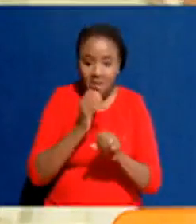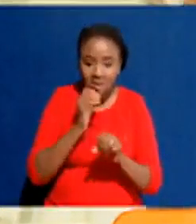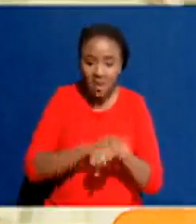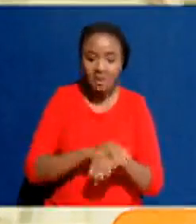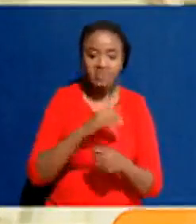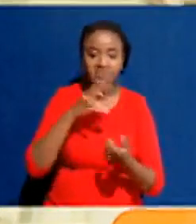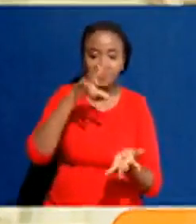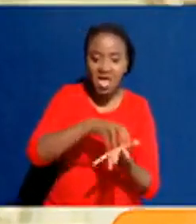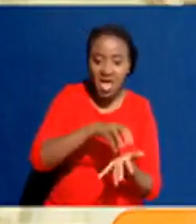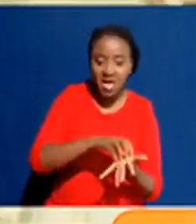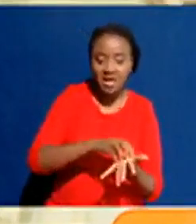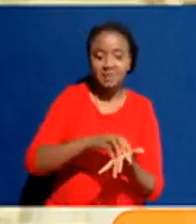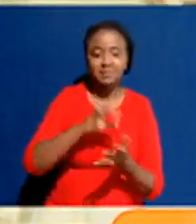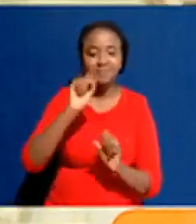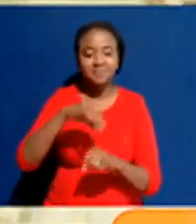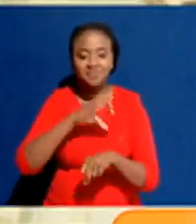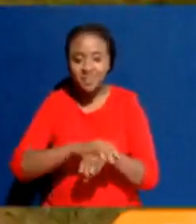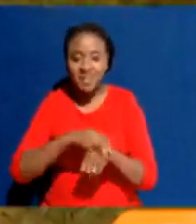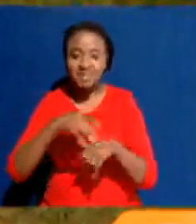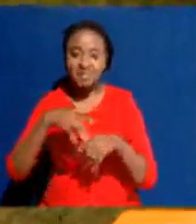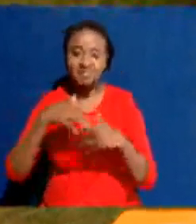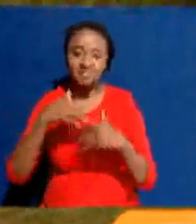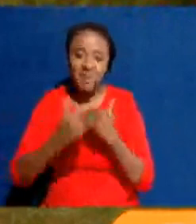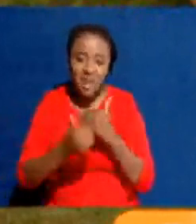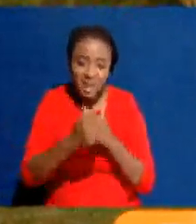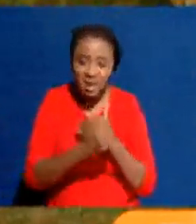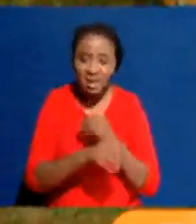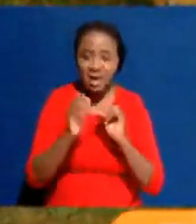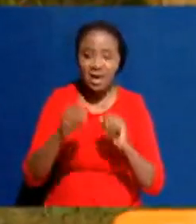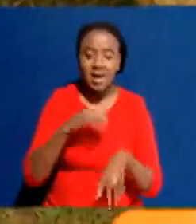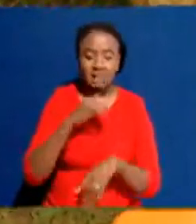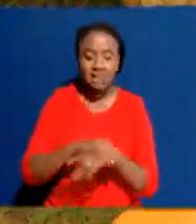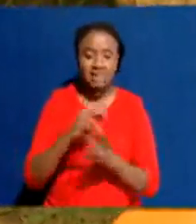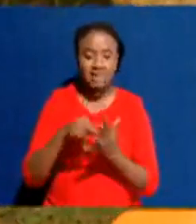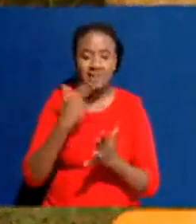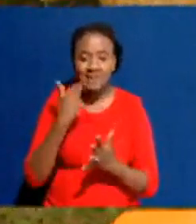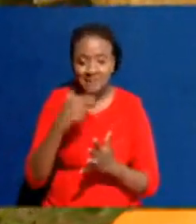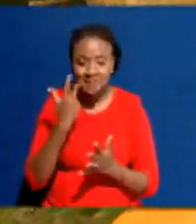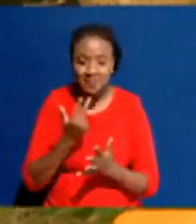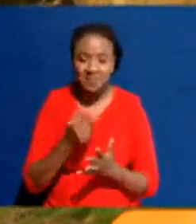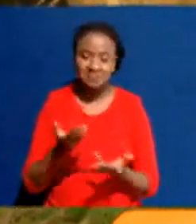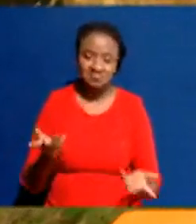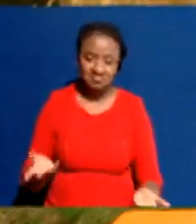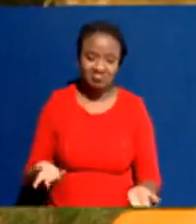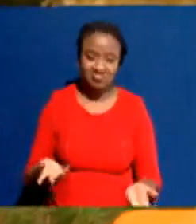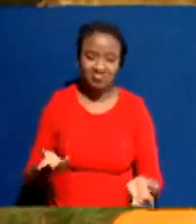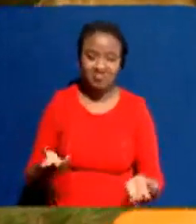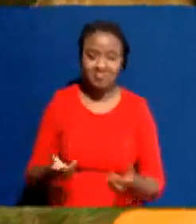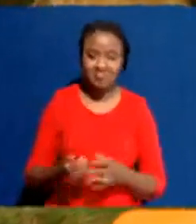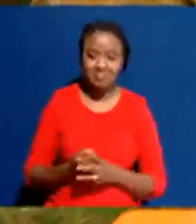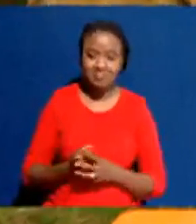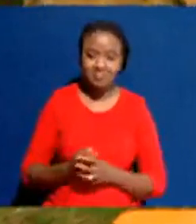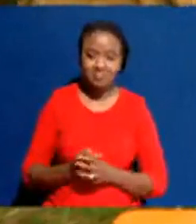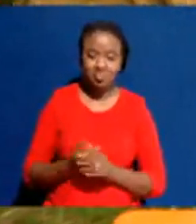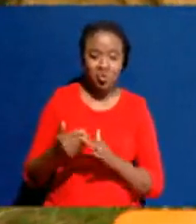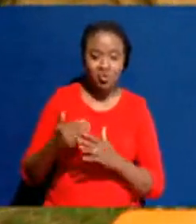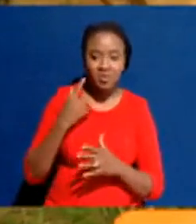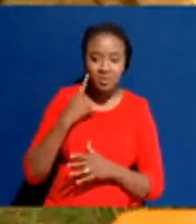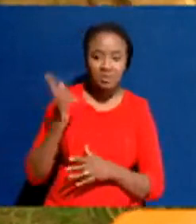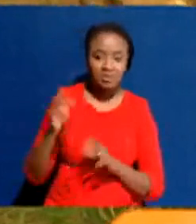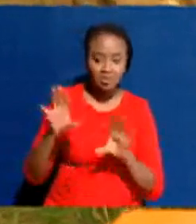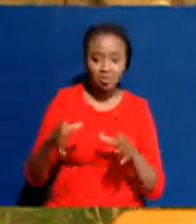can have crepes, we can have chips. Having moved away from selling cassava in its raw form, Okello's